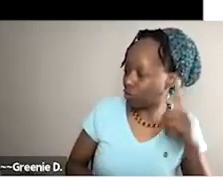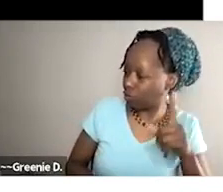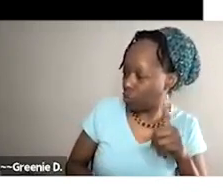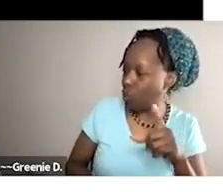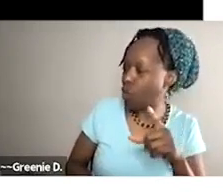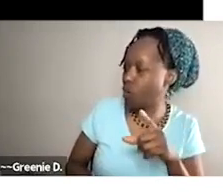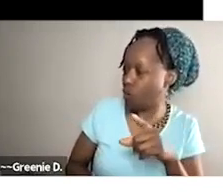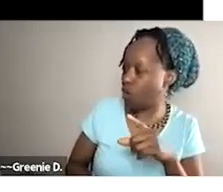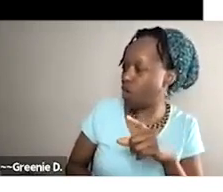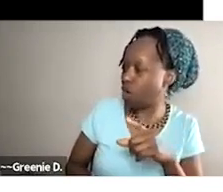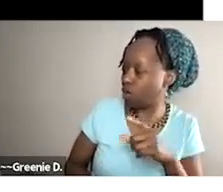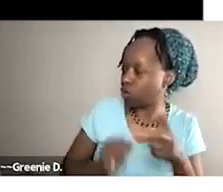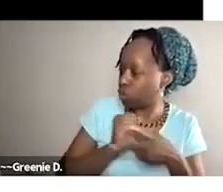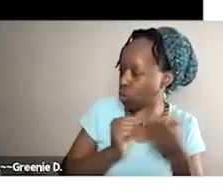route.